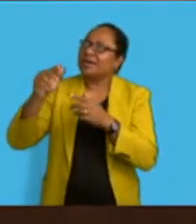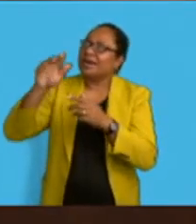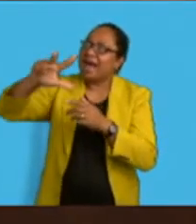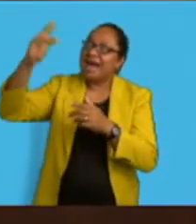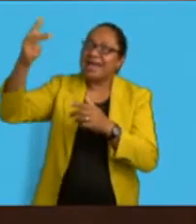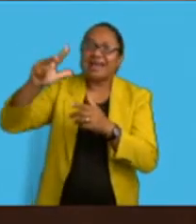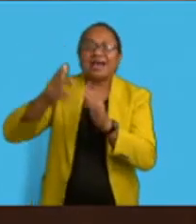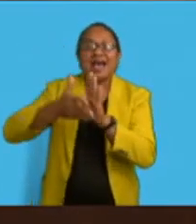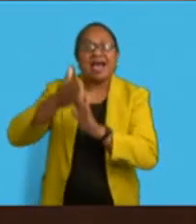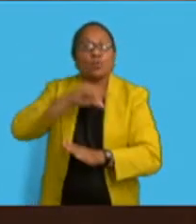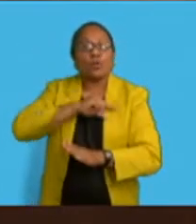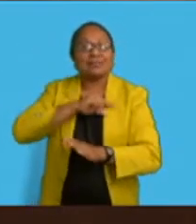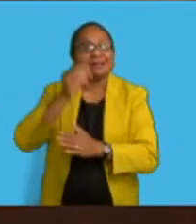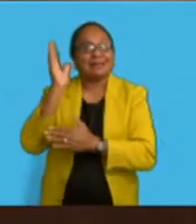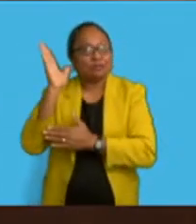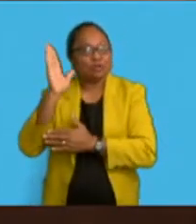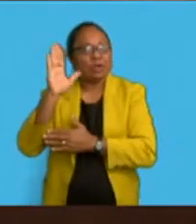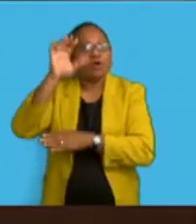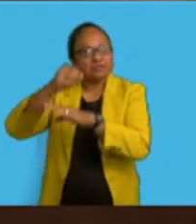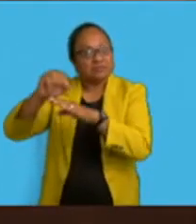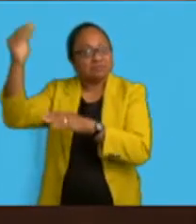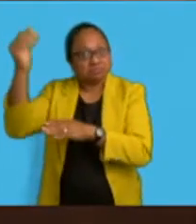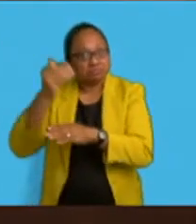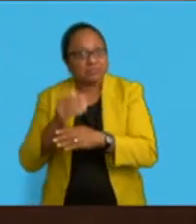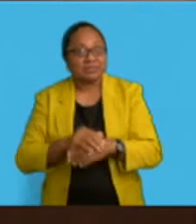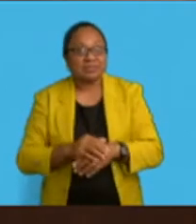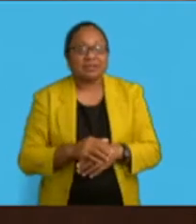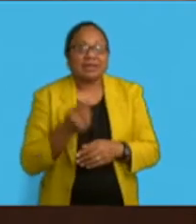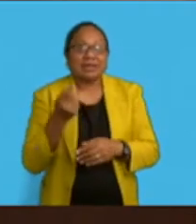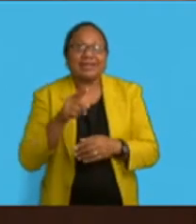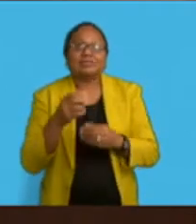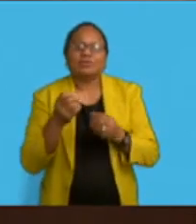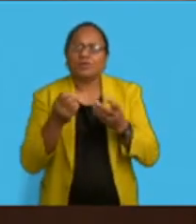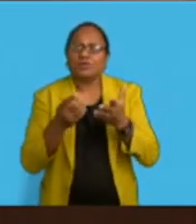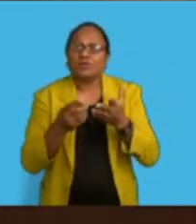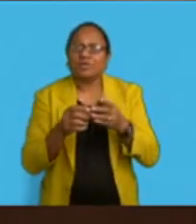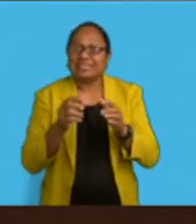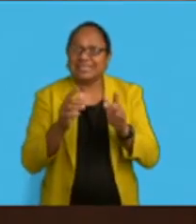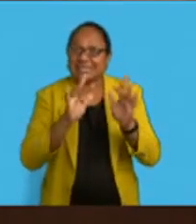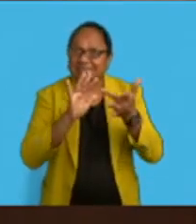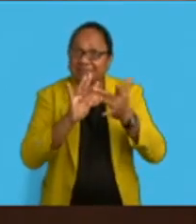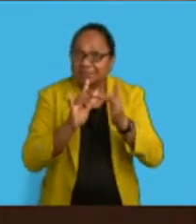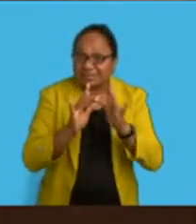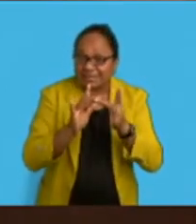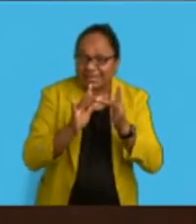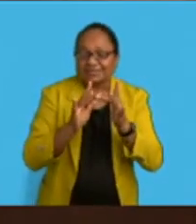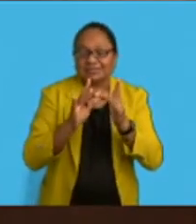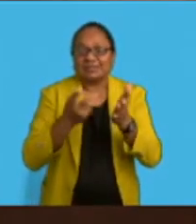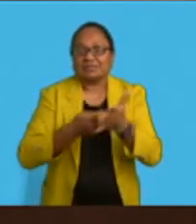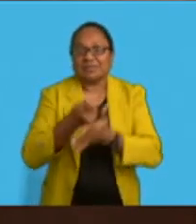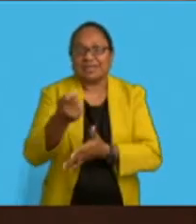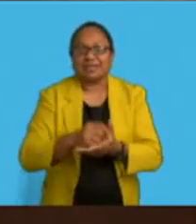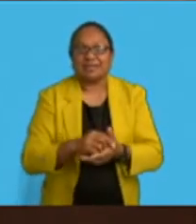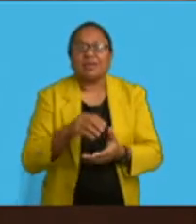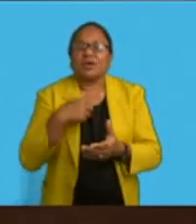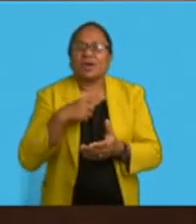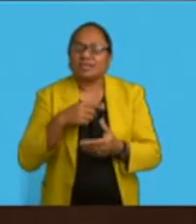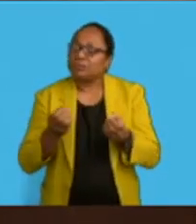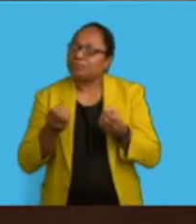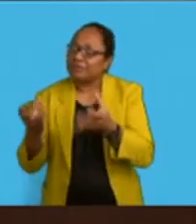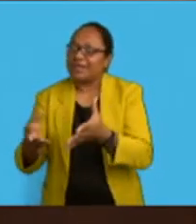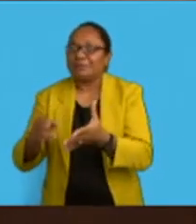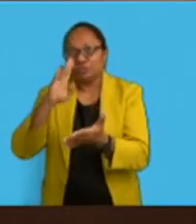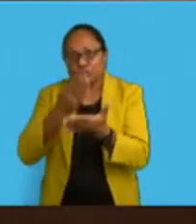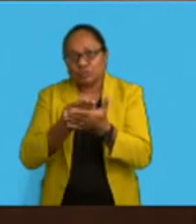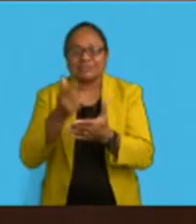provide for broader high-capacity internet through the Australian Academic Research Internet, or ARNet, to be available to students and lecturers